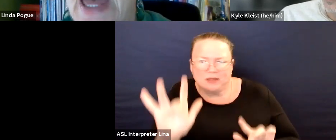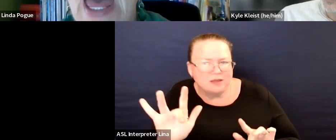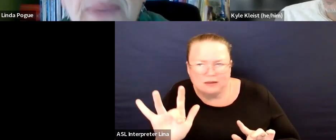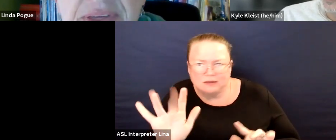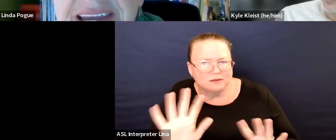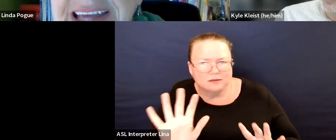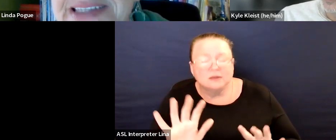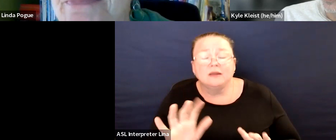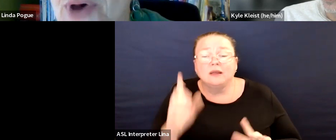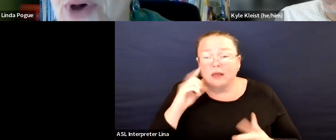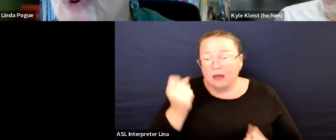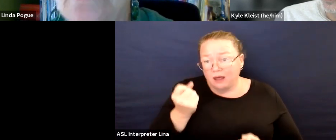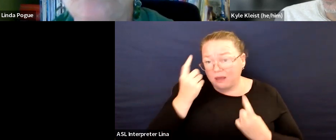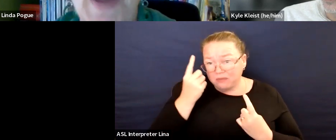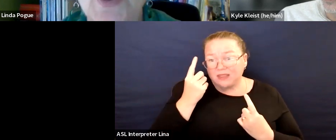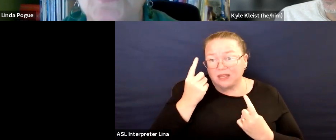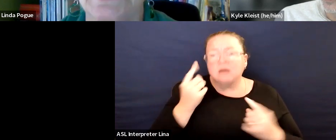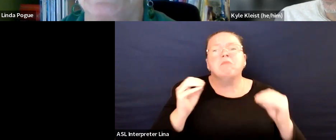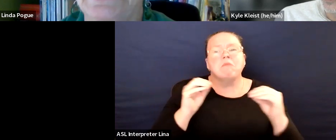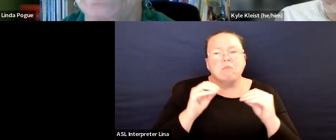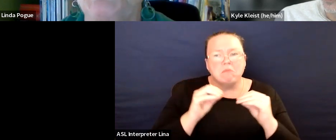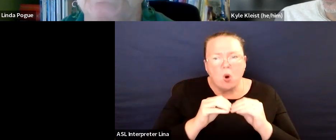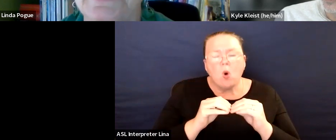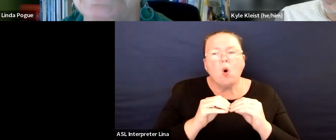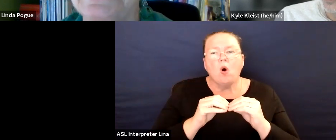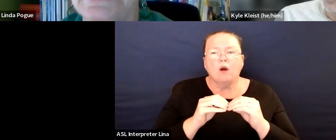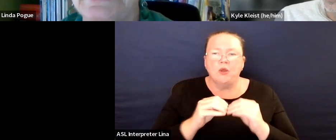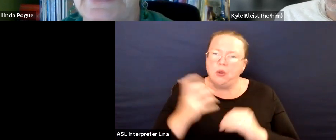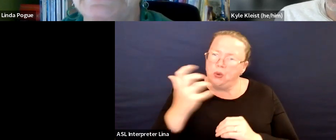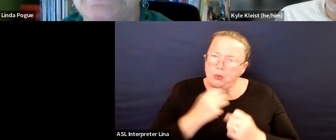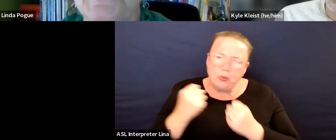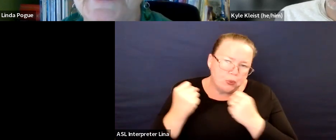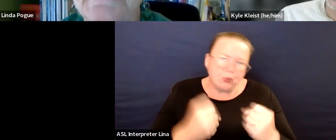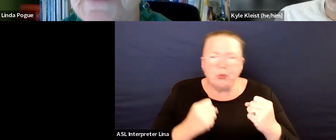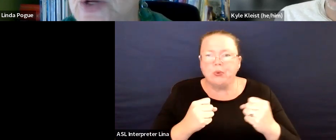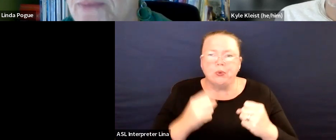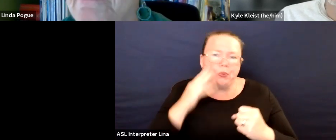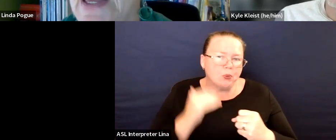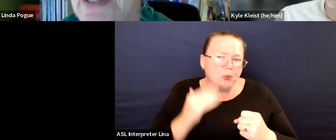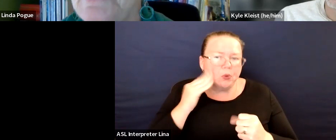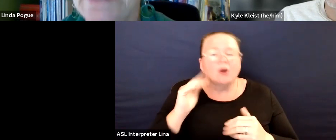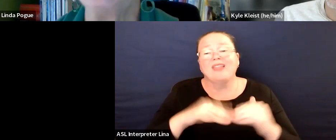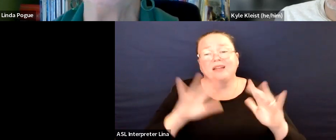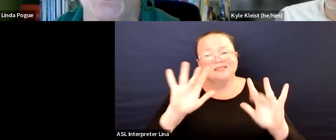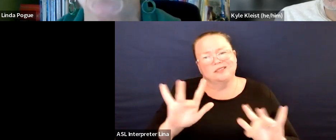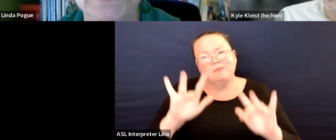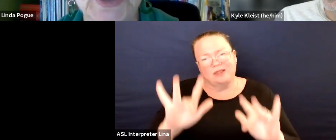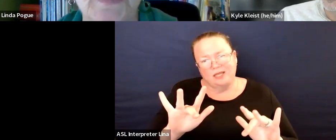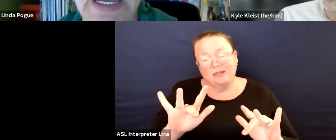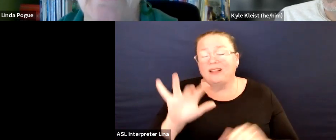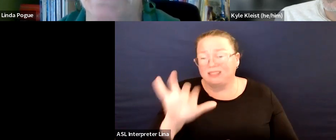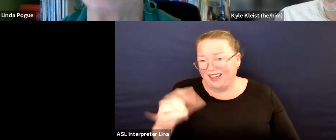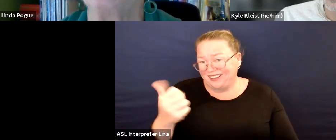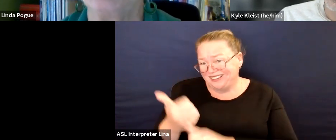And empathy is a much more empowering experience than sympathy. So that alone,